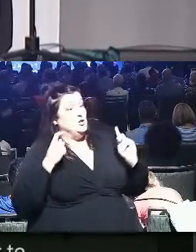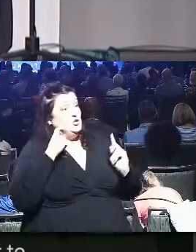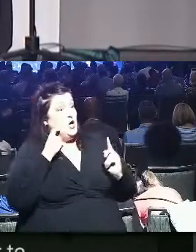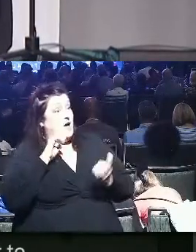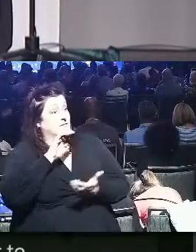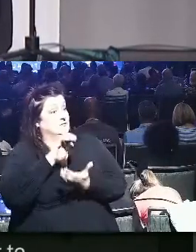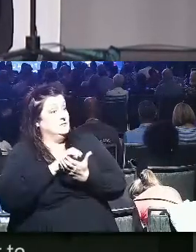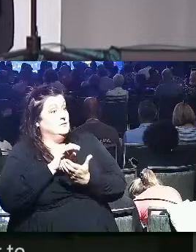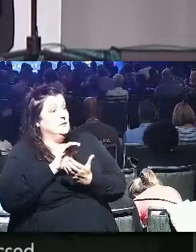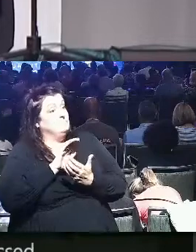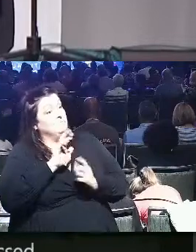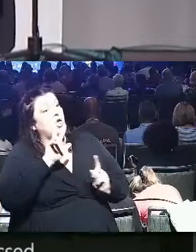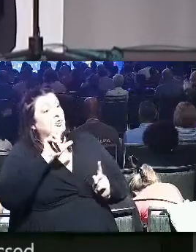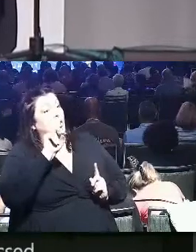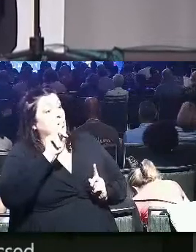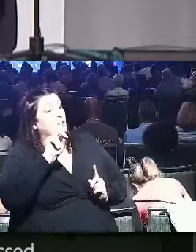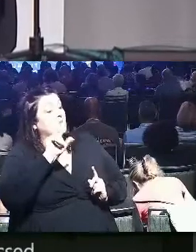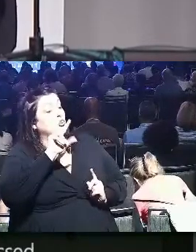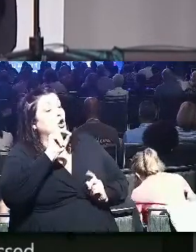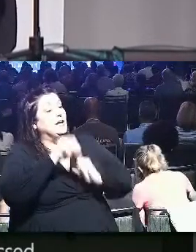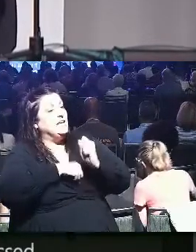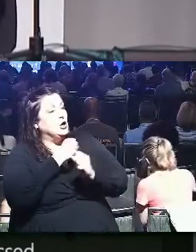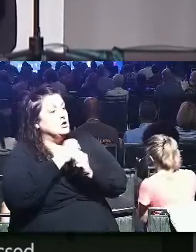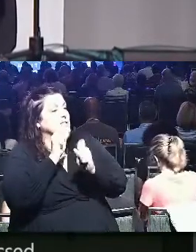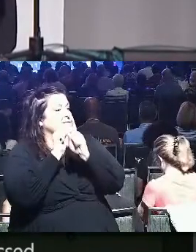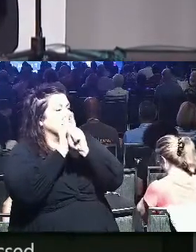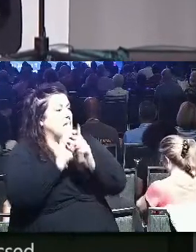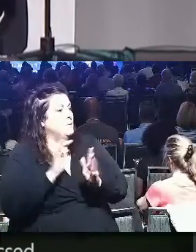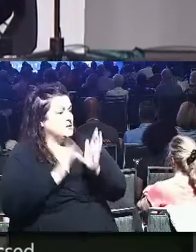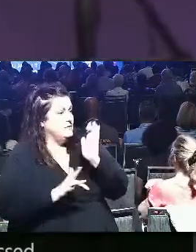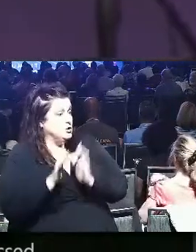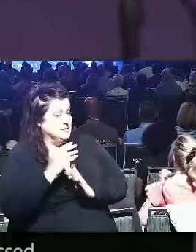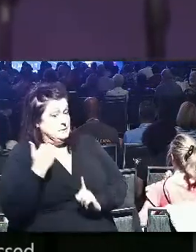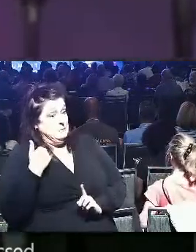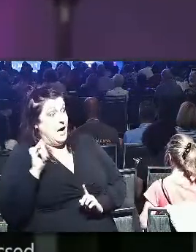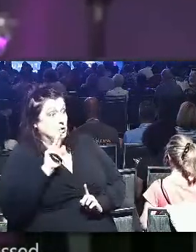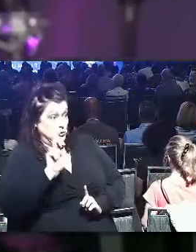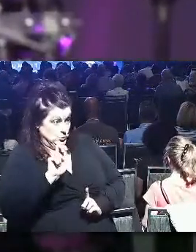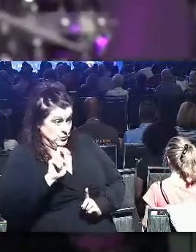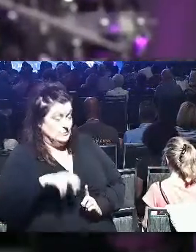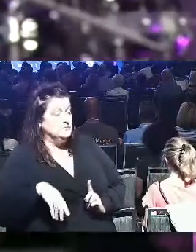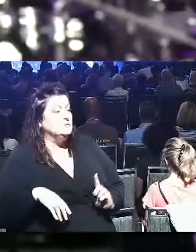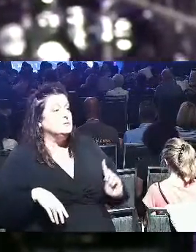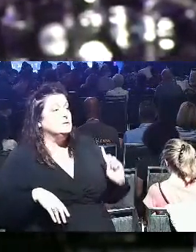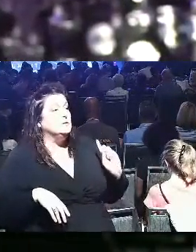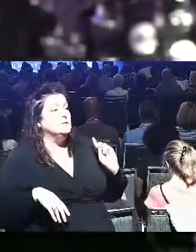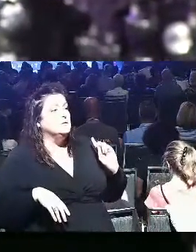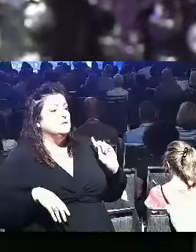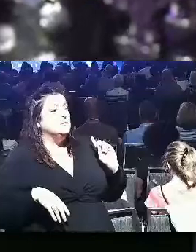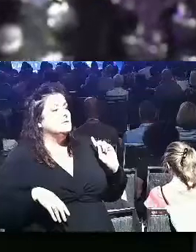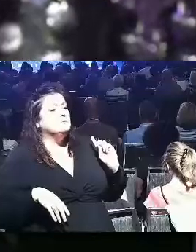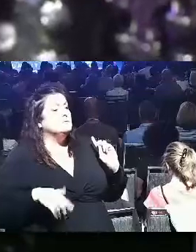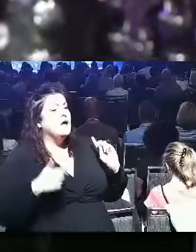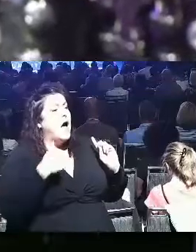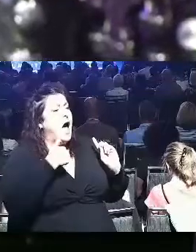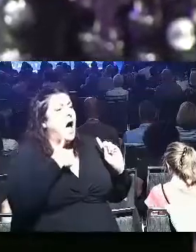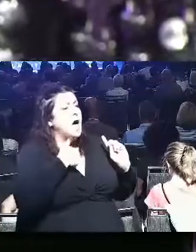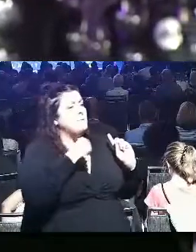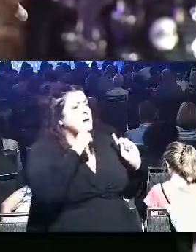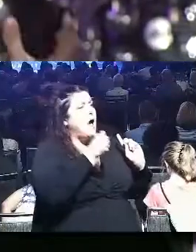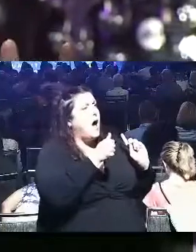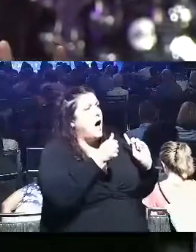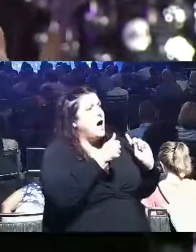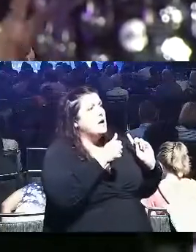as disciples of Jesus this past June. My goal today is not to create information overload for all